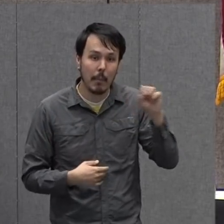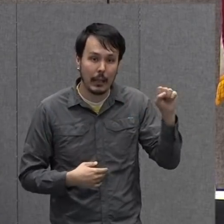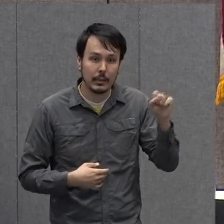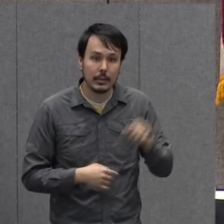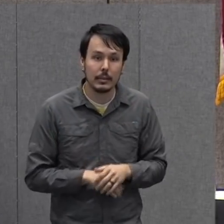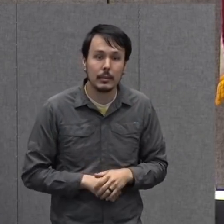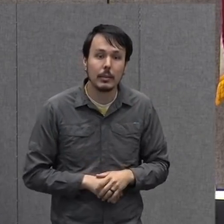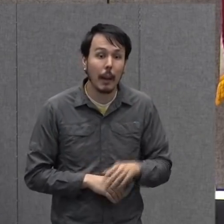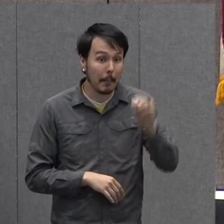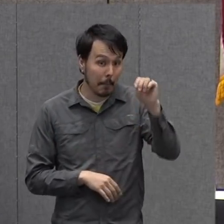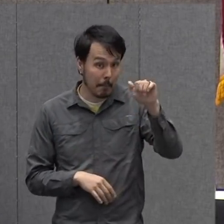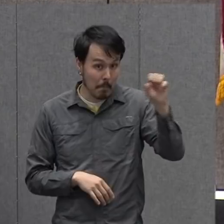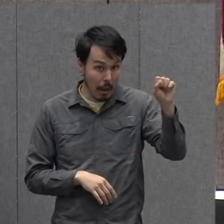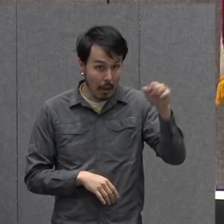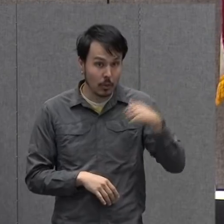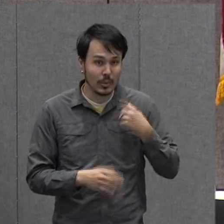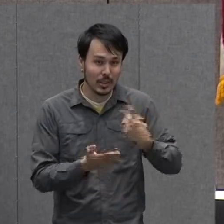which direction would it fall?